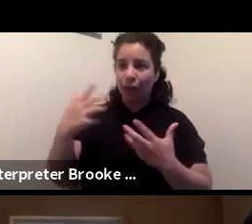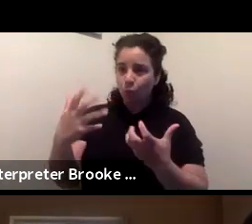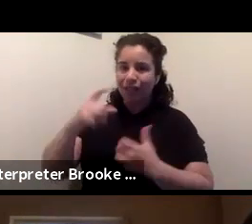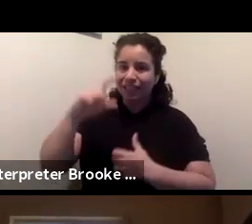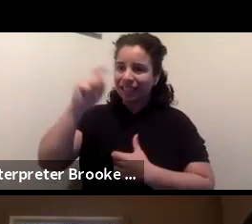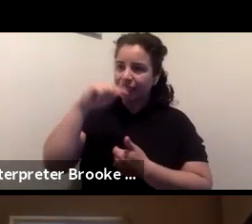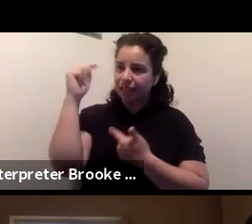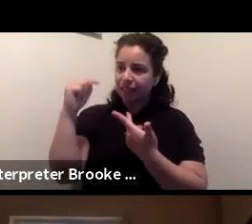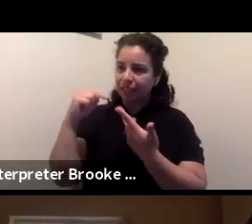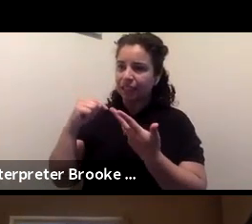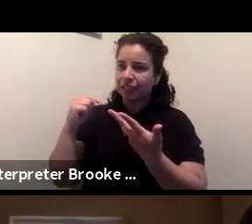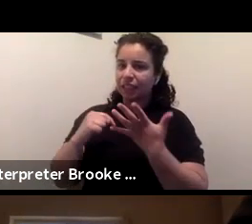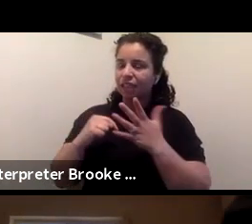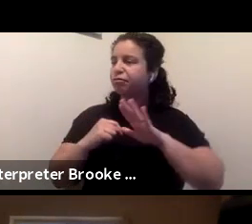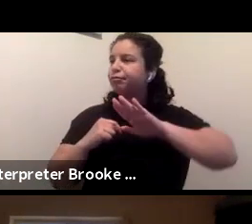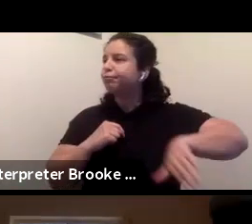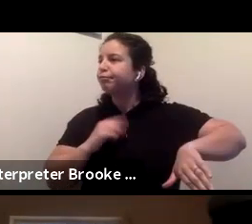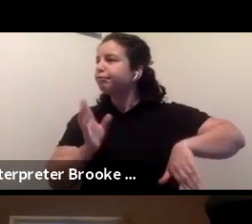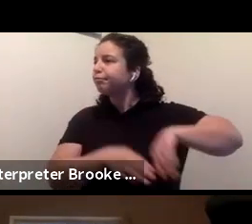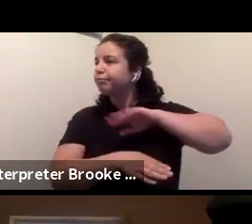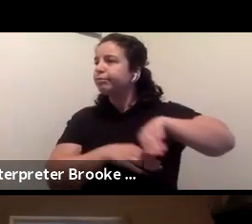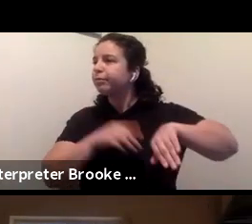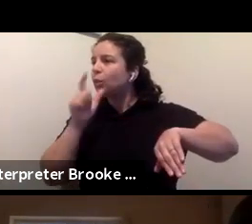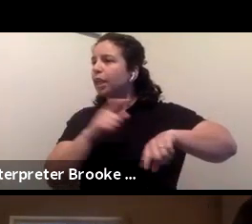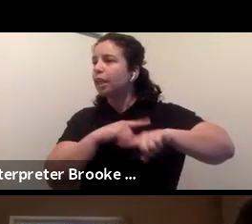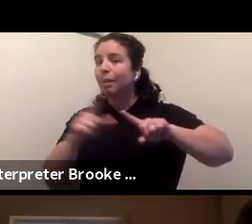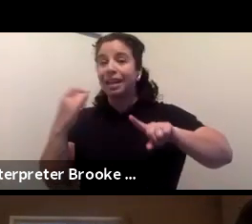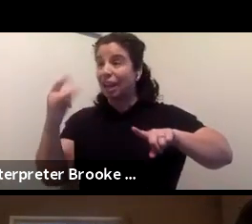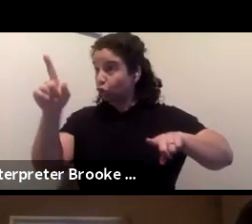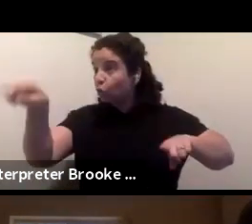more humane,